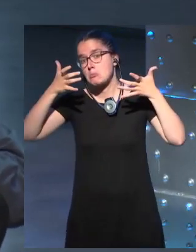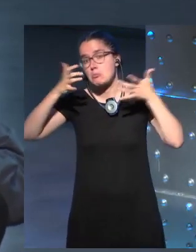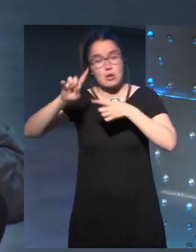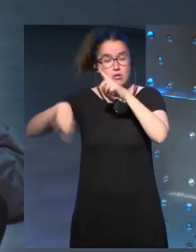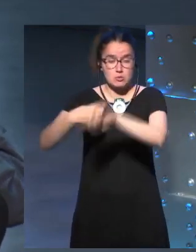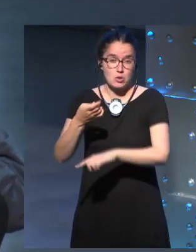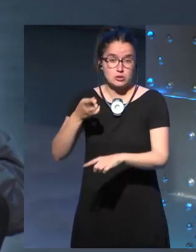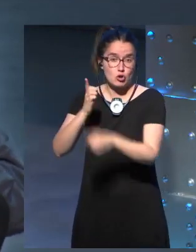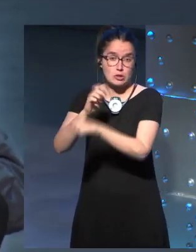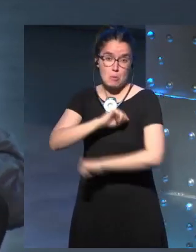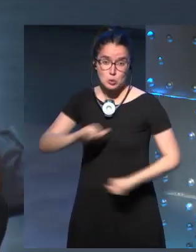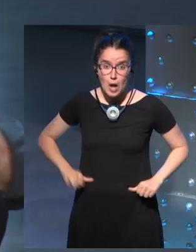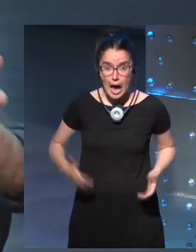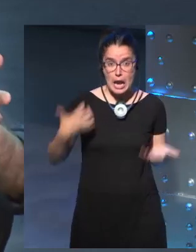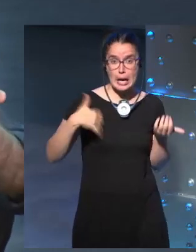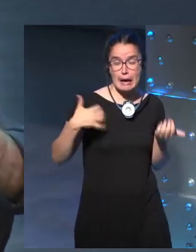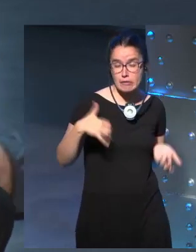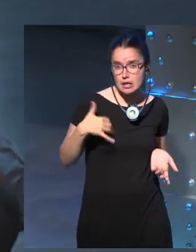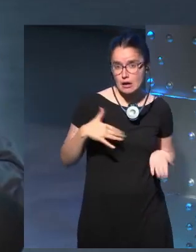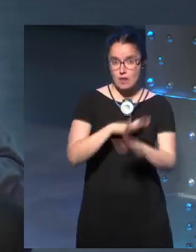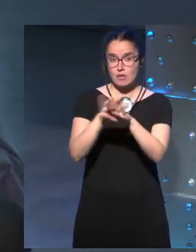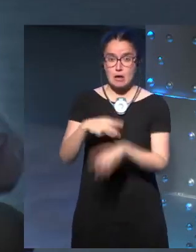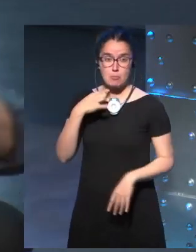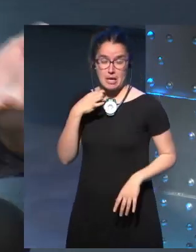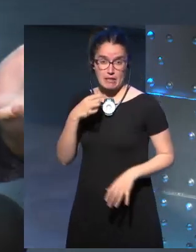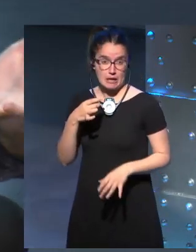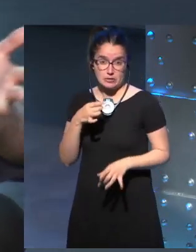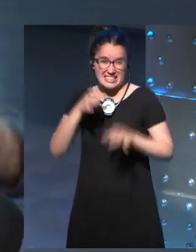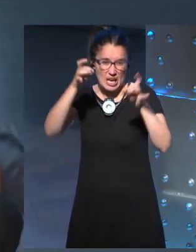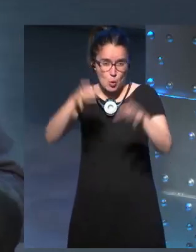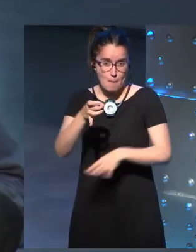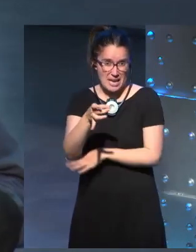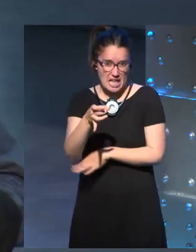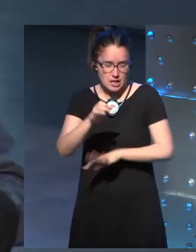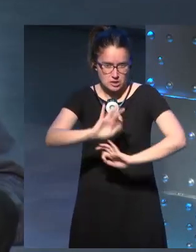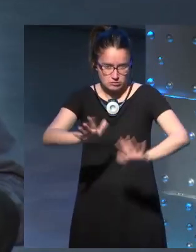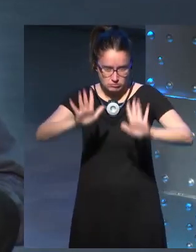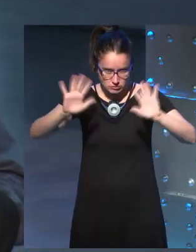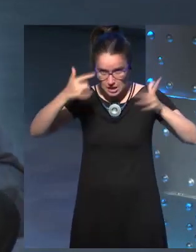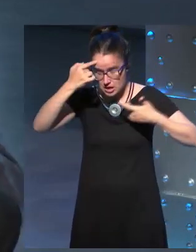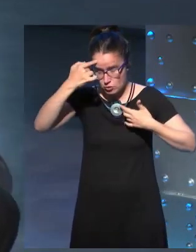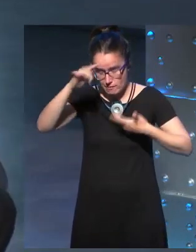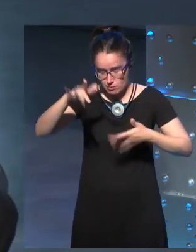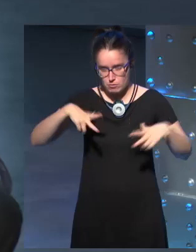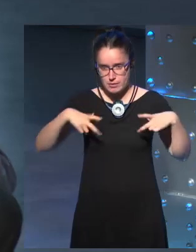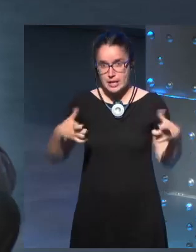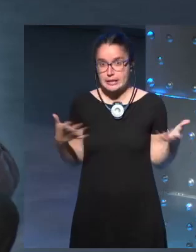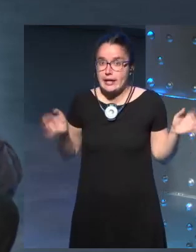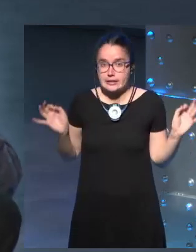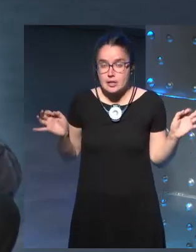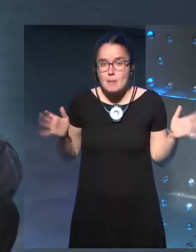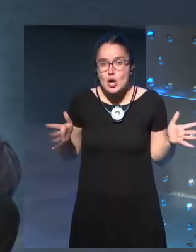or Argentina, and we'll lose on penalties. You know this is going to happen, but still you